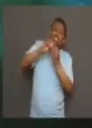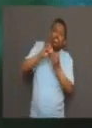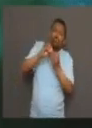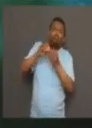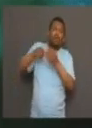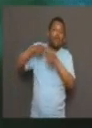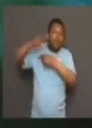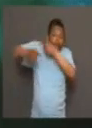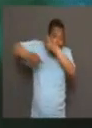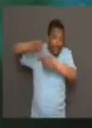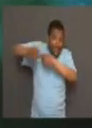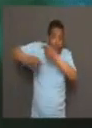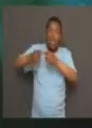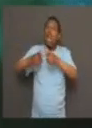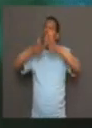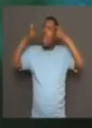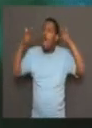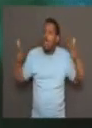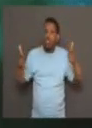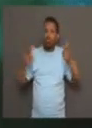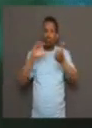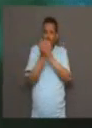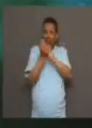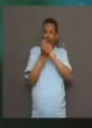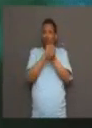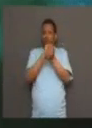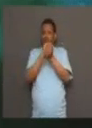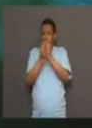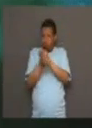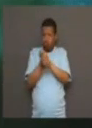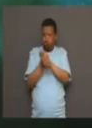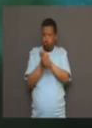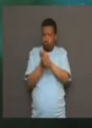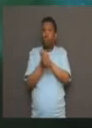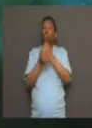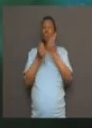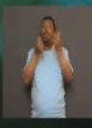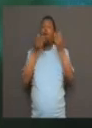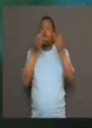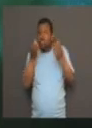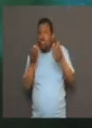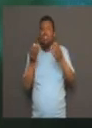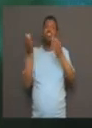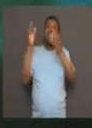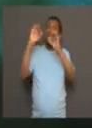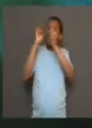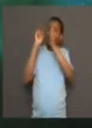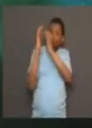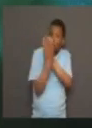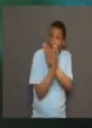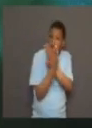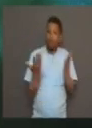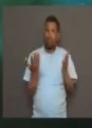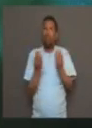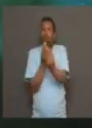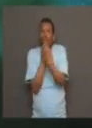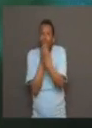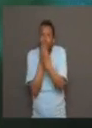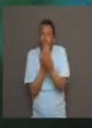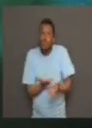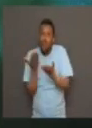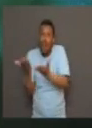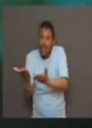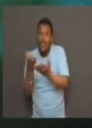gradually with large fluctuations due to changes in climate, food